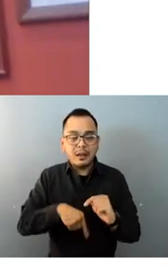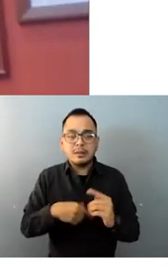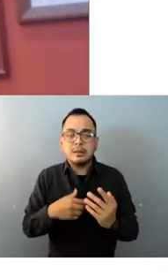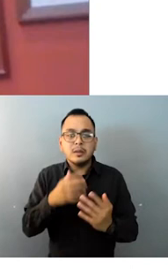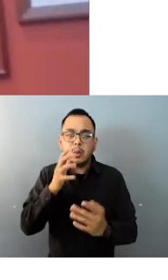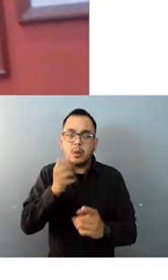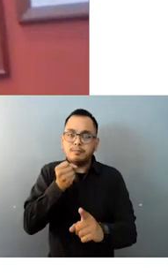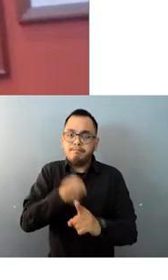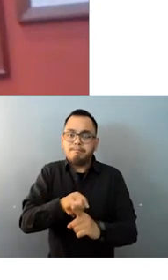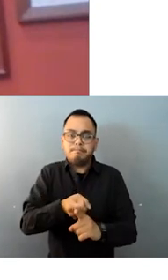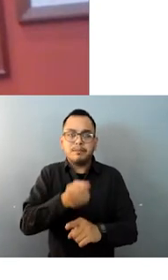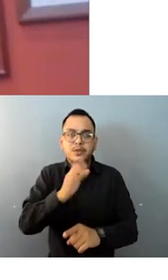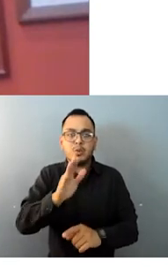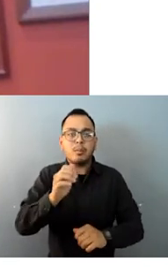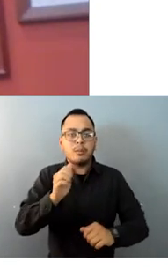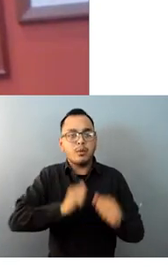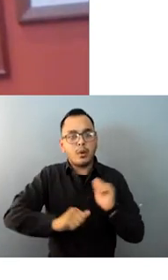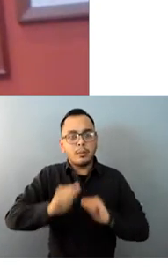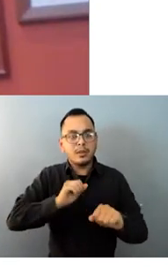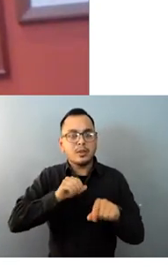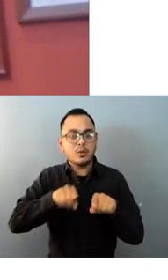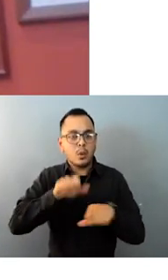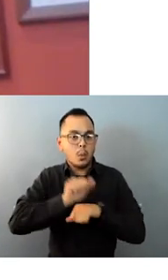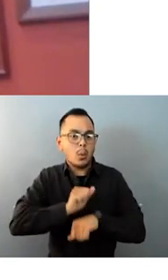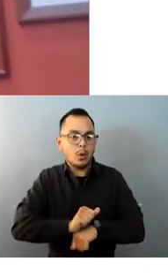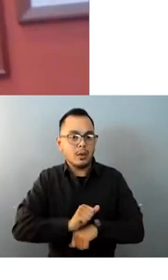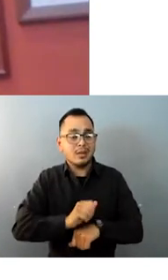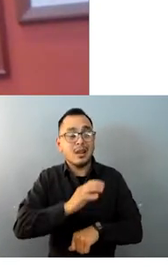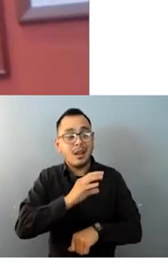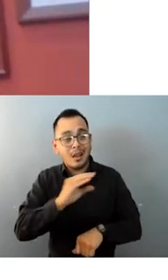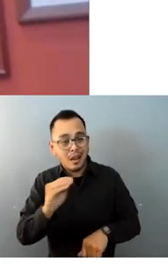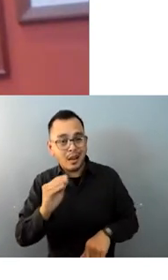an impact on your ability to perform. And